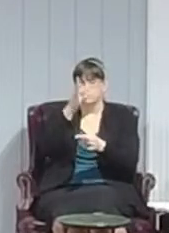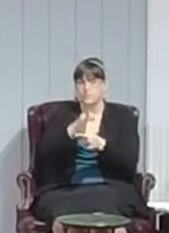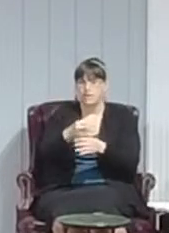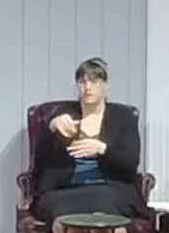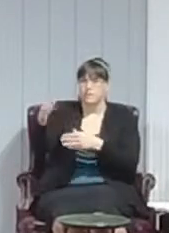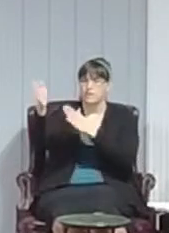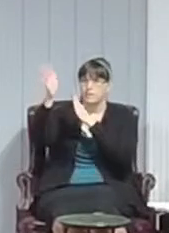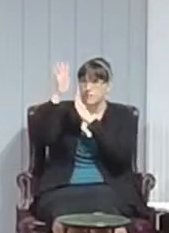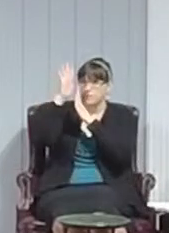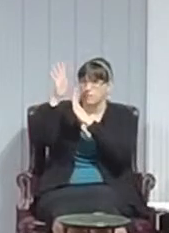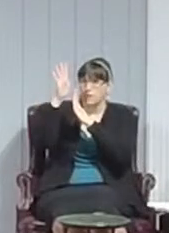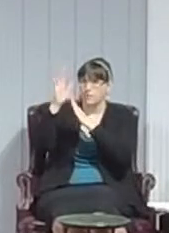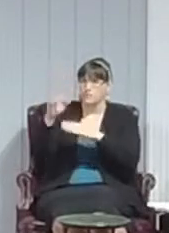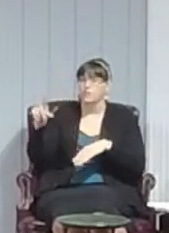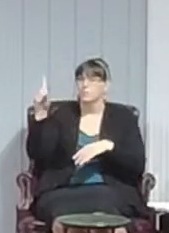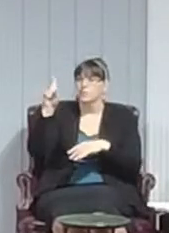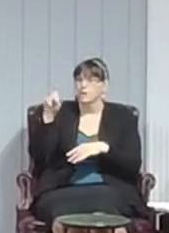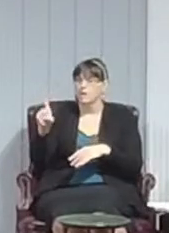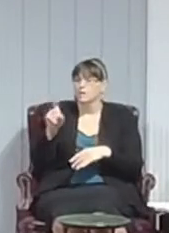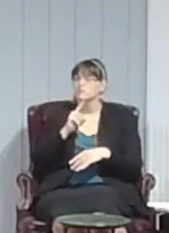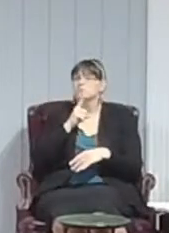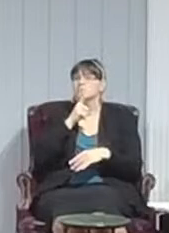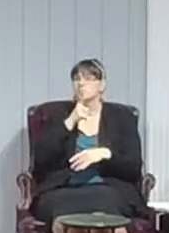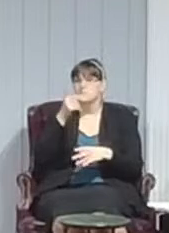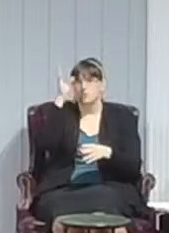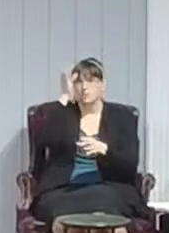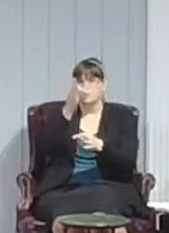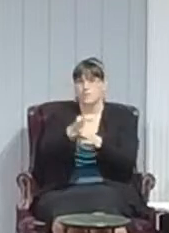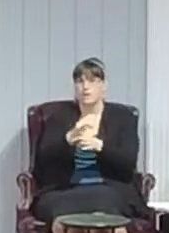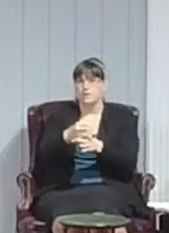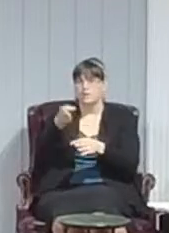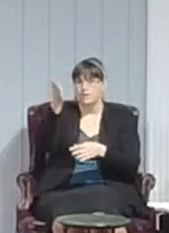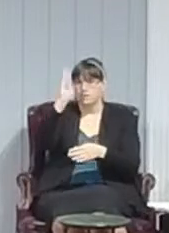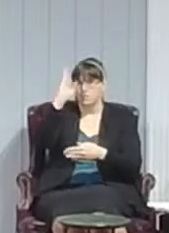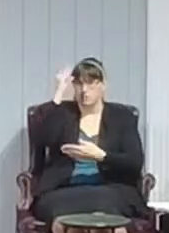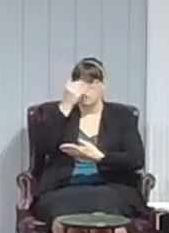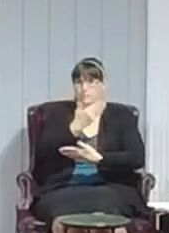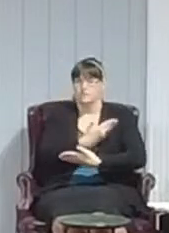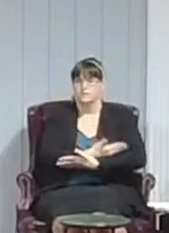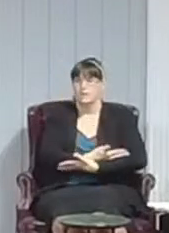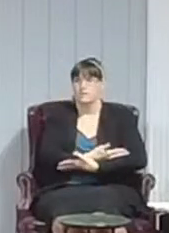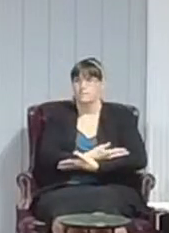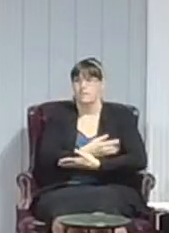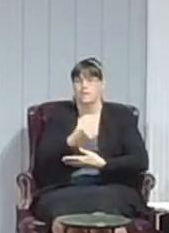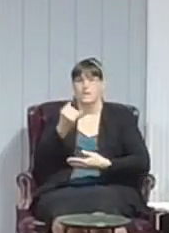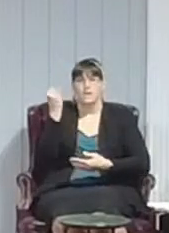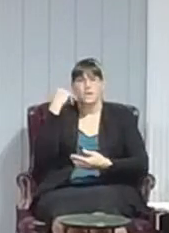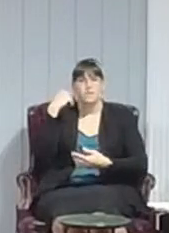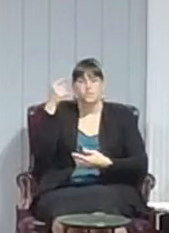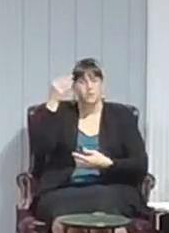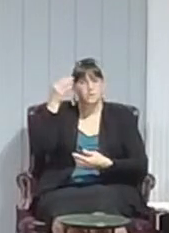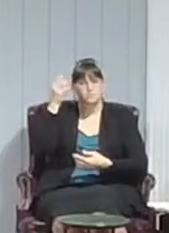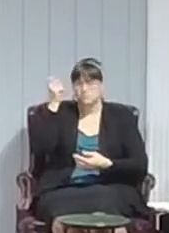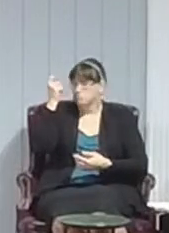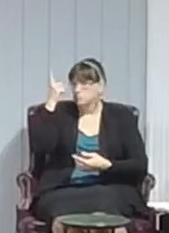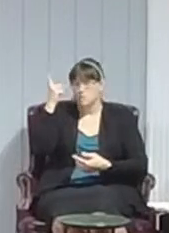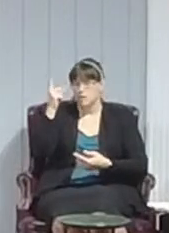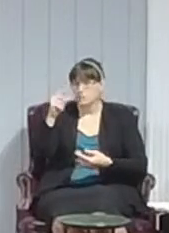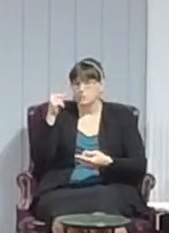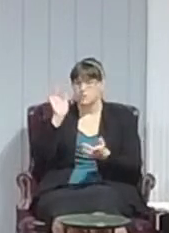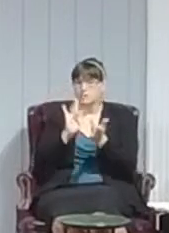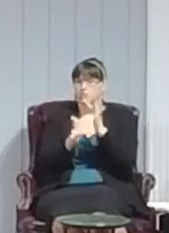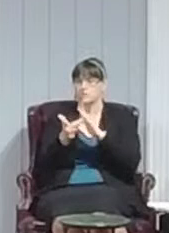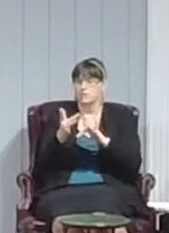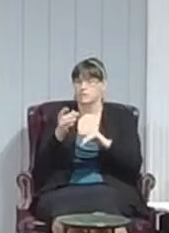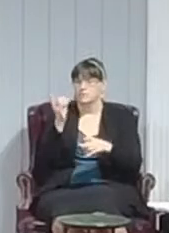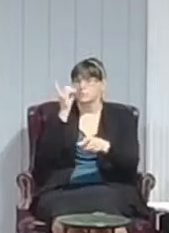Father requires a true faith in God the Son. If we do not understand Jesus, if we do not have a